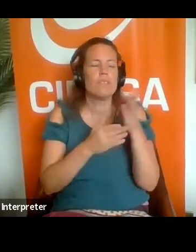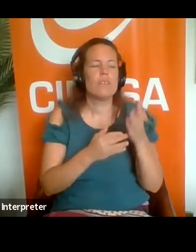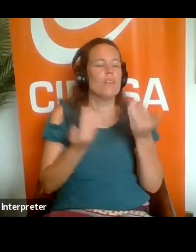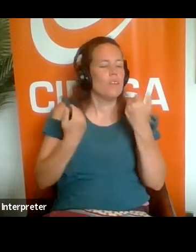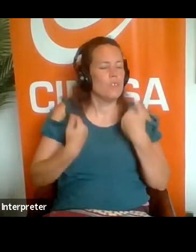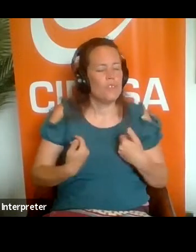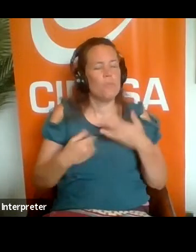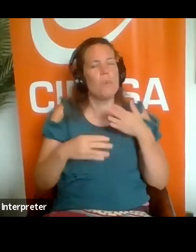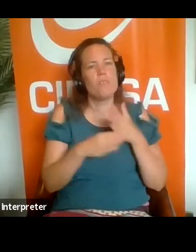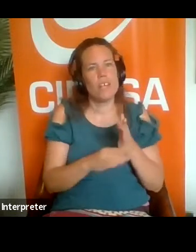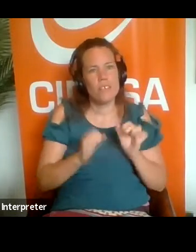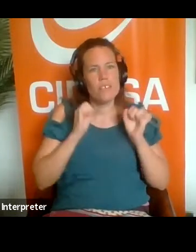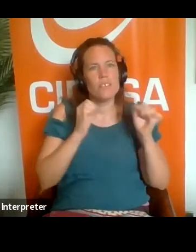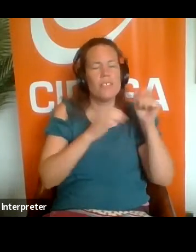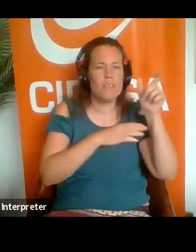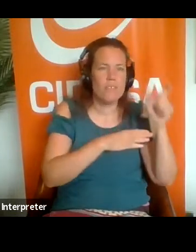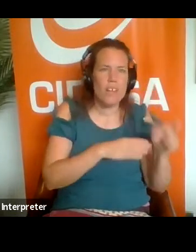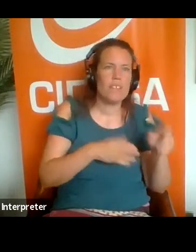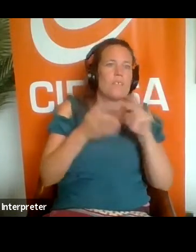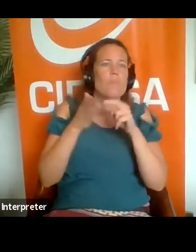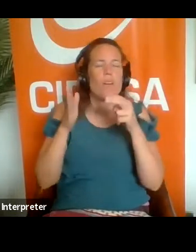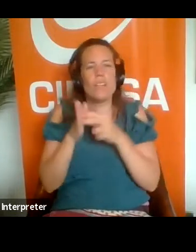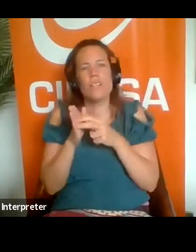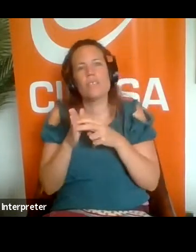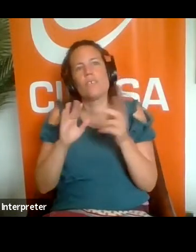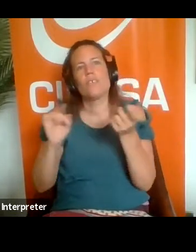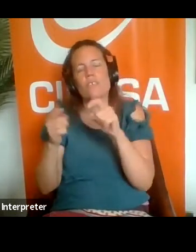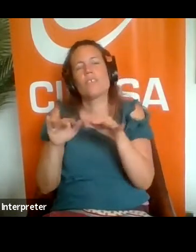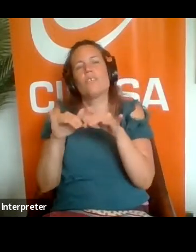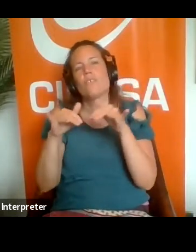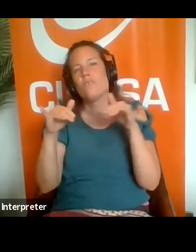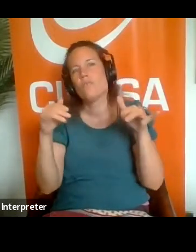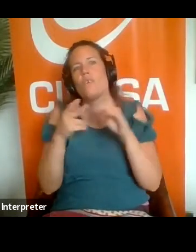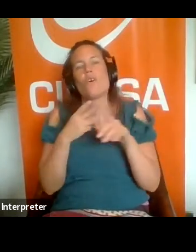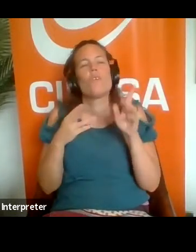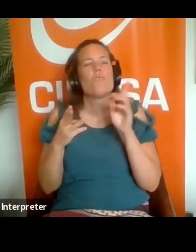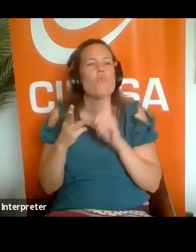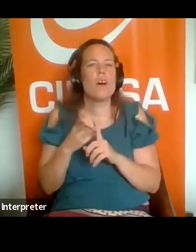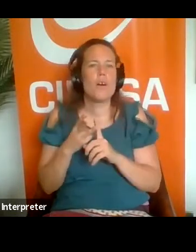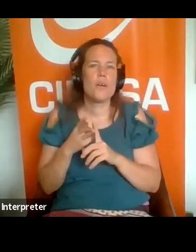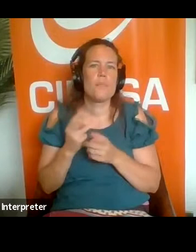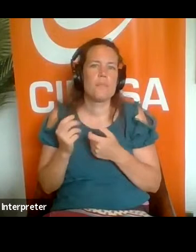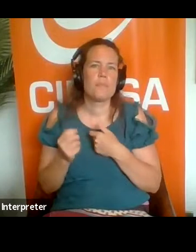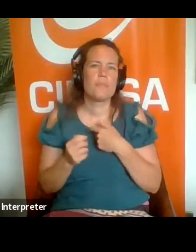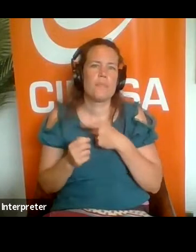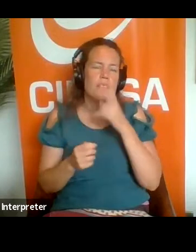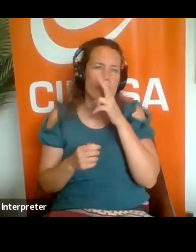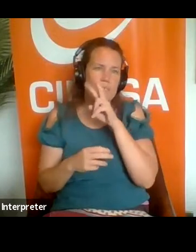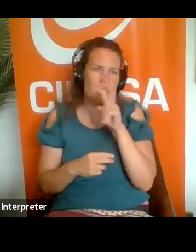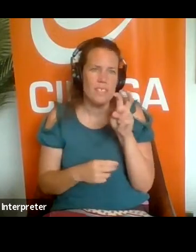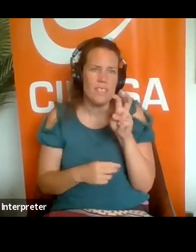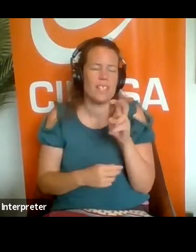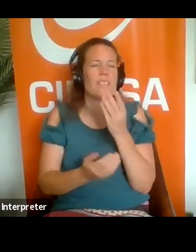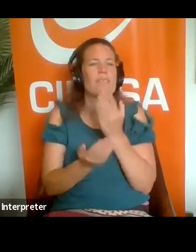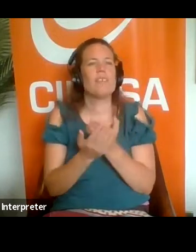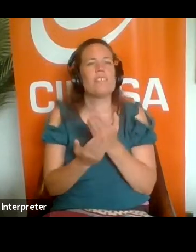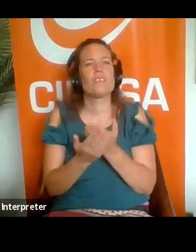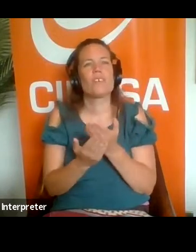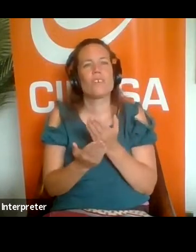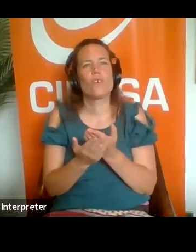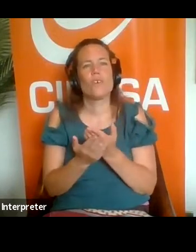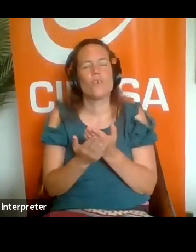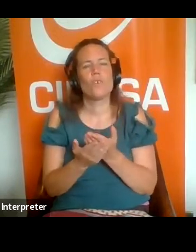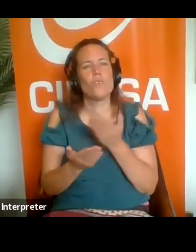at a political discussion forum. I have seen physical